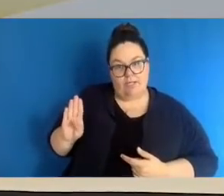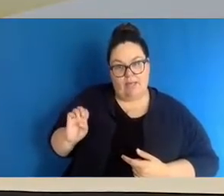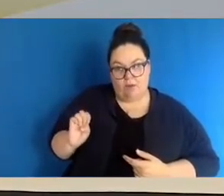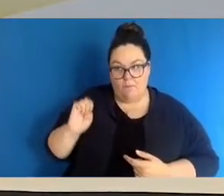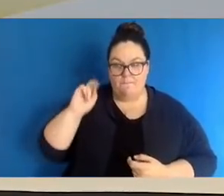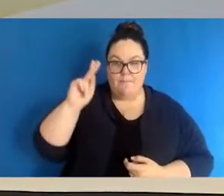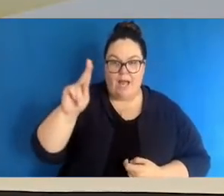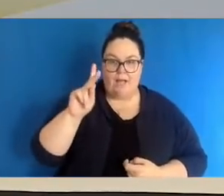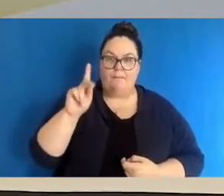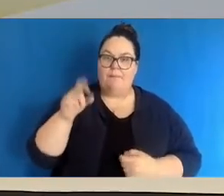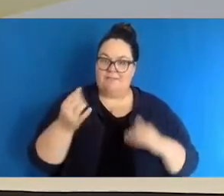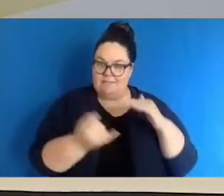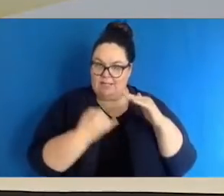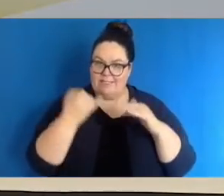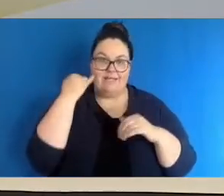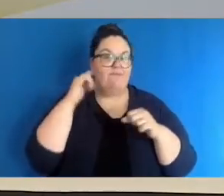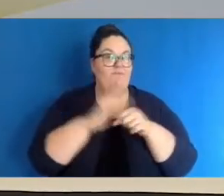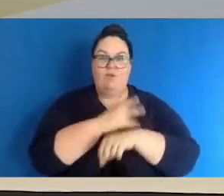to isolate.